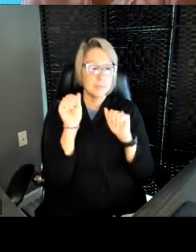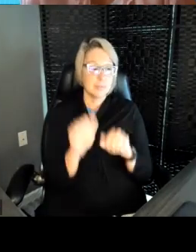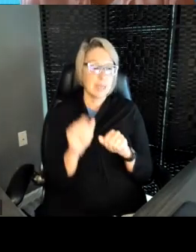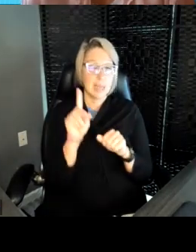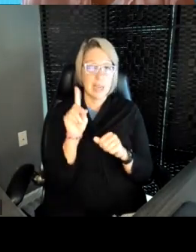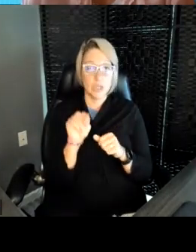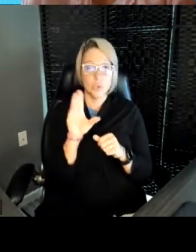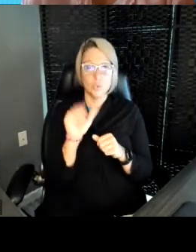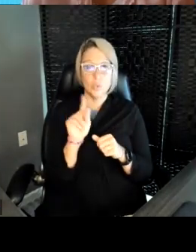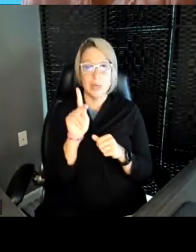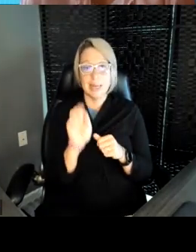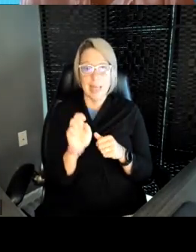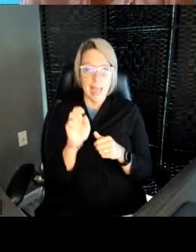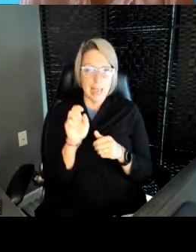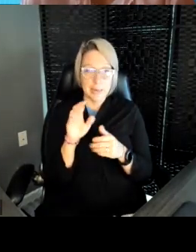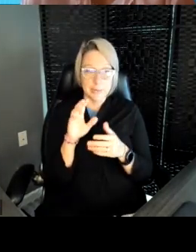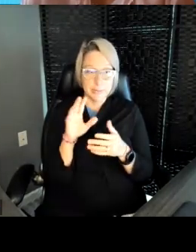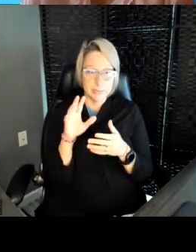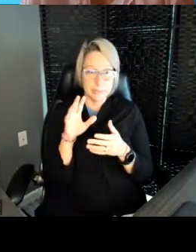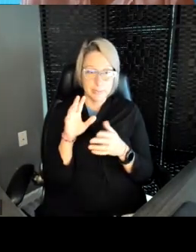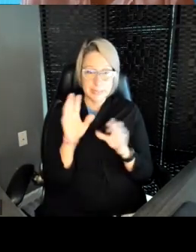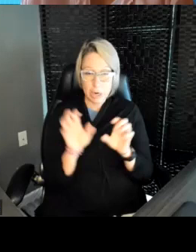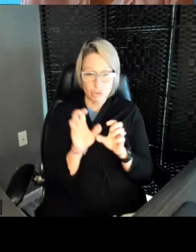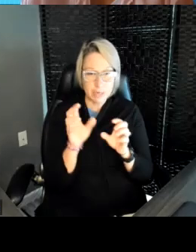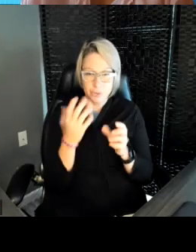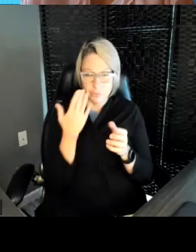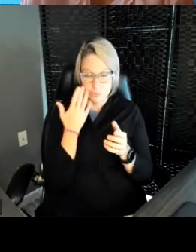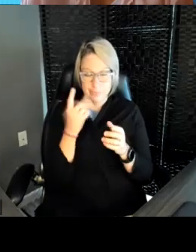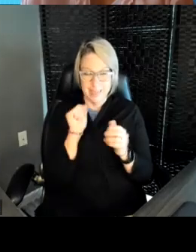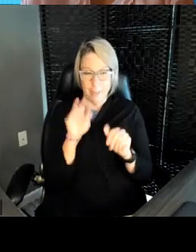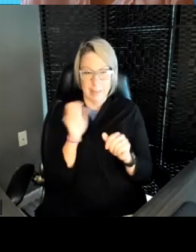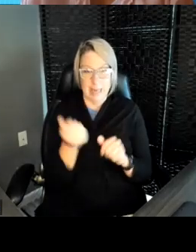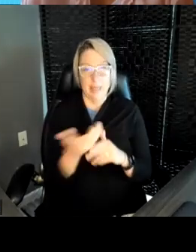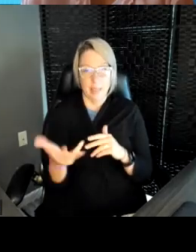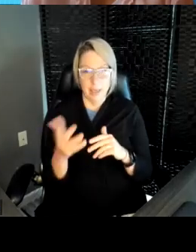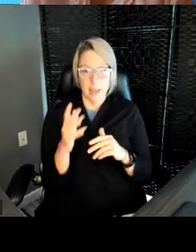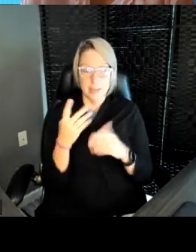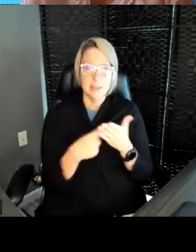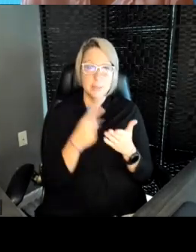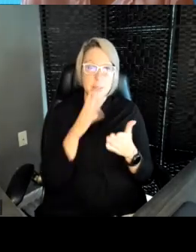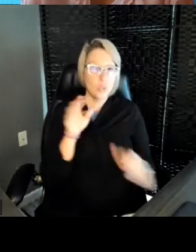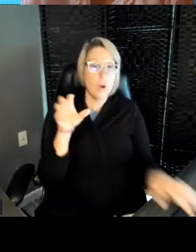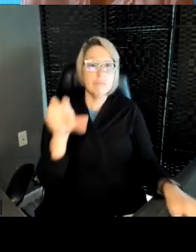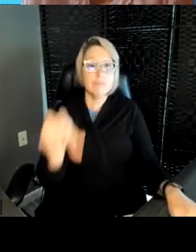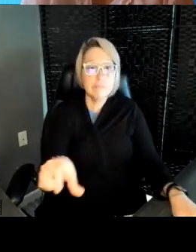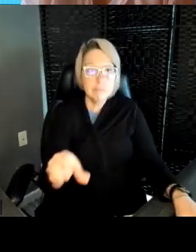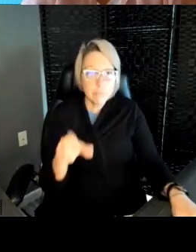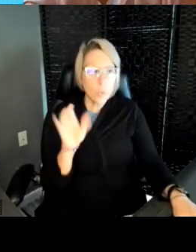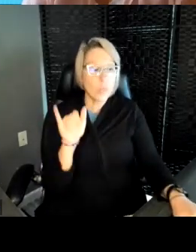pellet, whatever it takes. Babies sometimes spontaneously do this where they reach for something really tiny and you go, there it